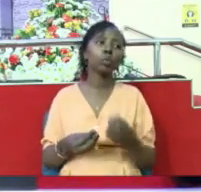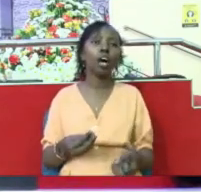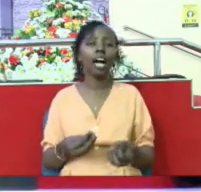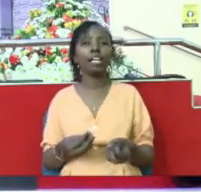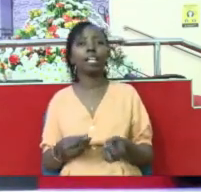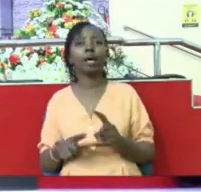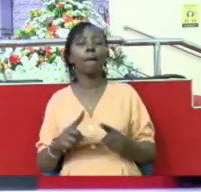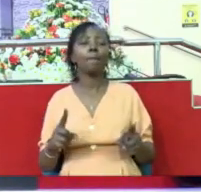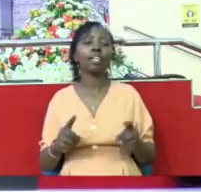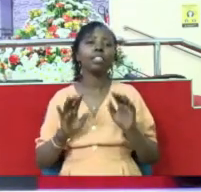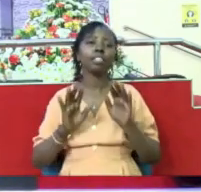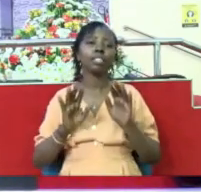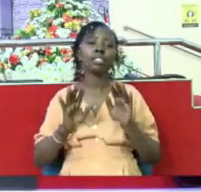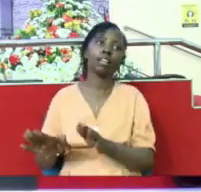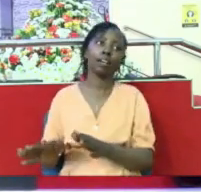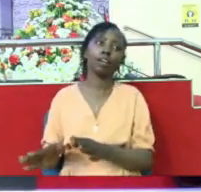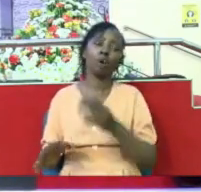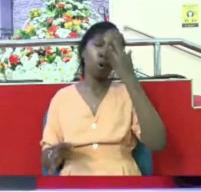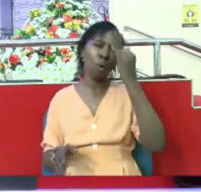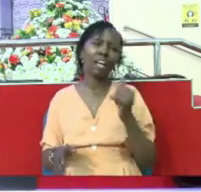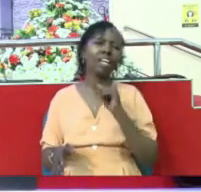Not because you have but because you believe in what